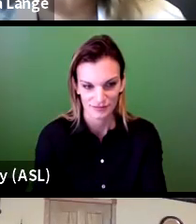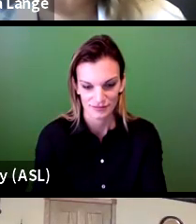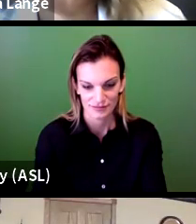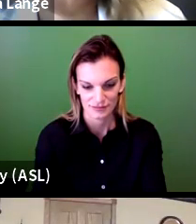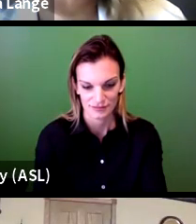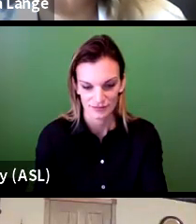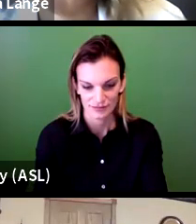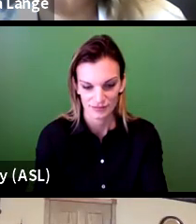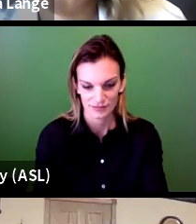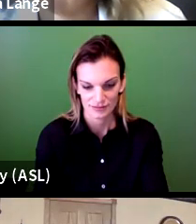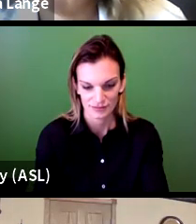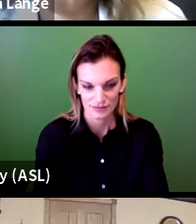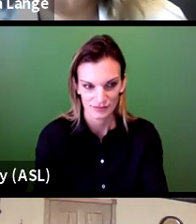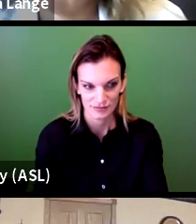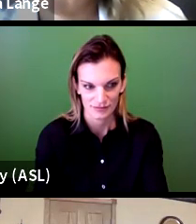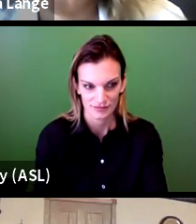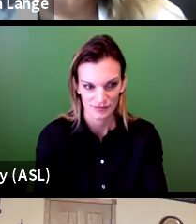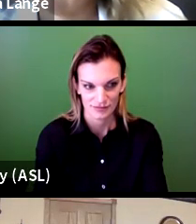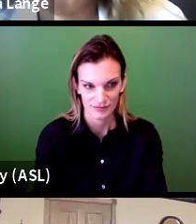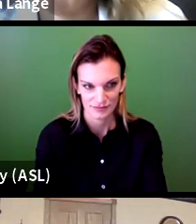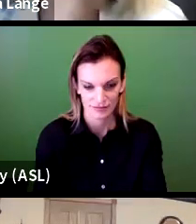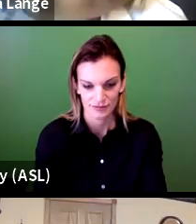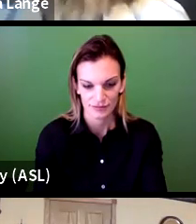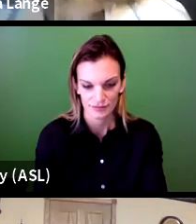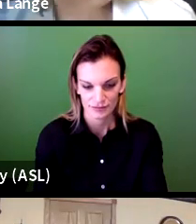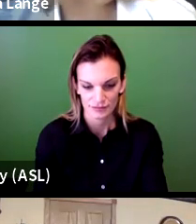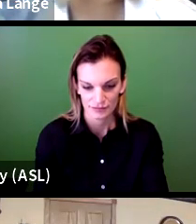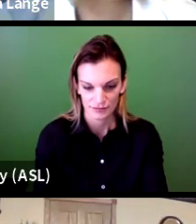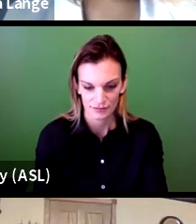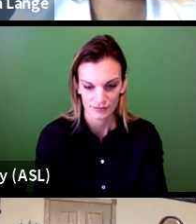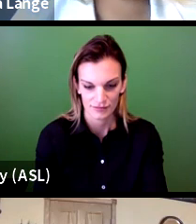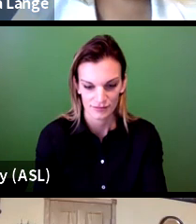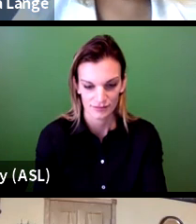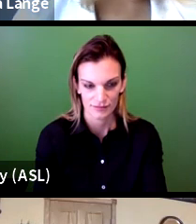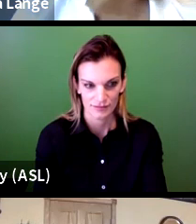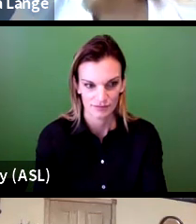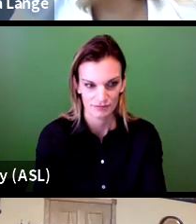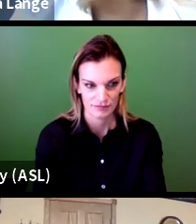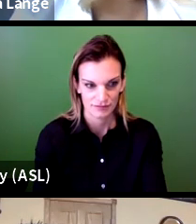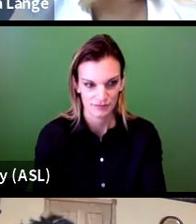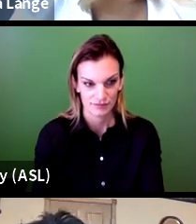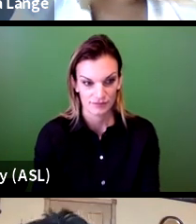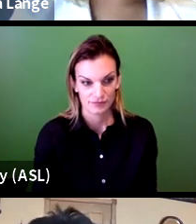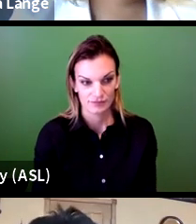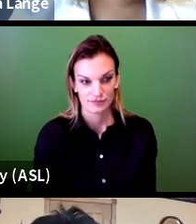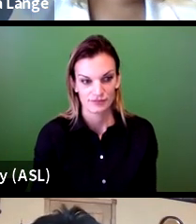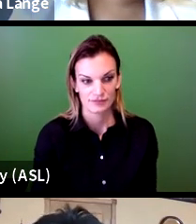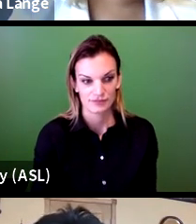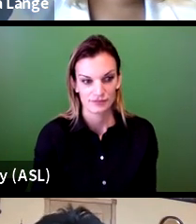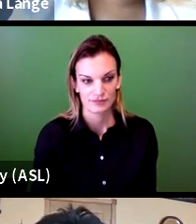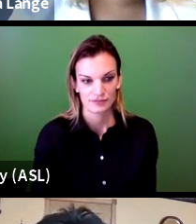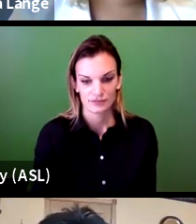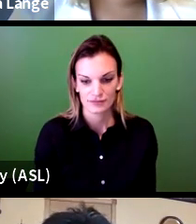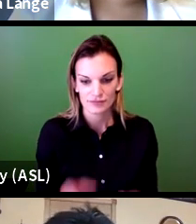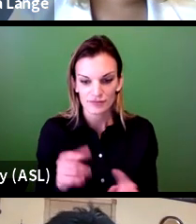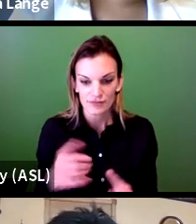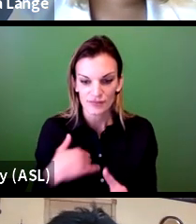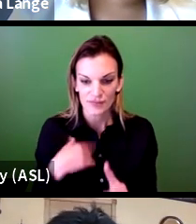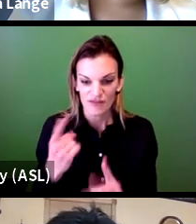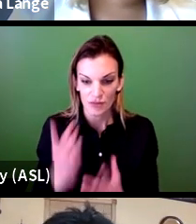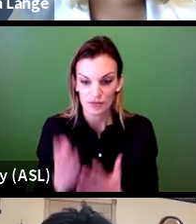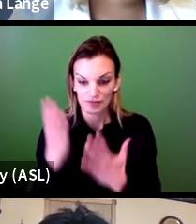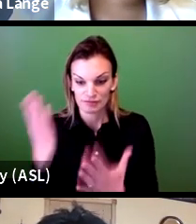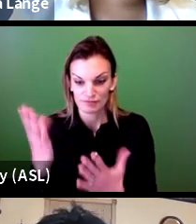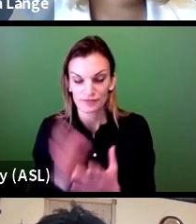Communications director position. We have a proposed draft of the